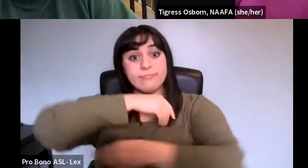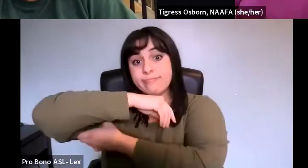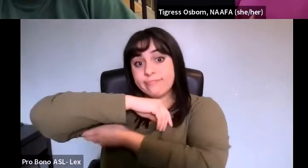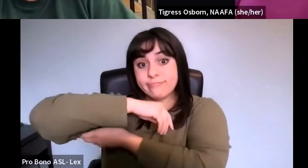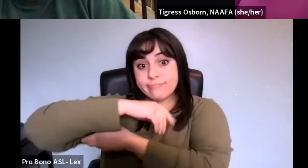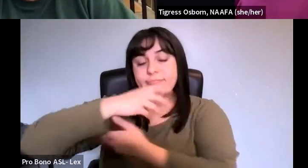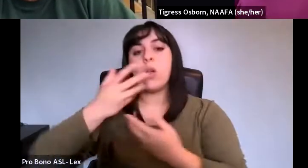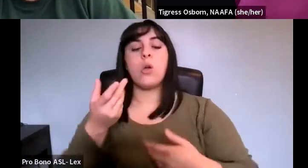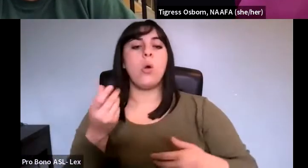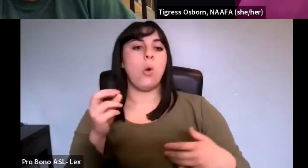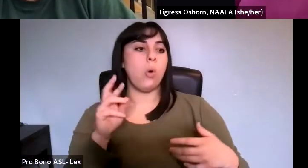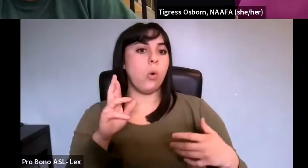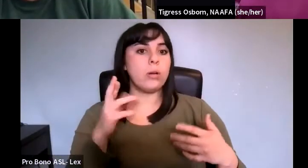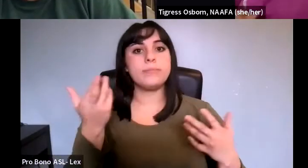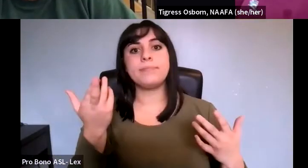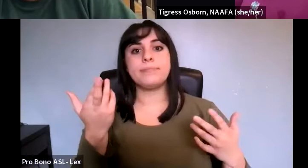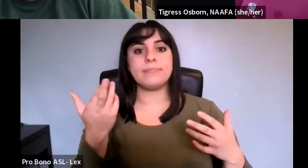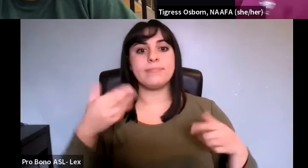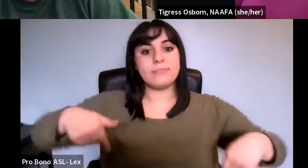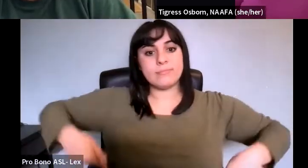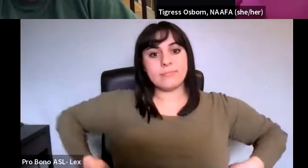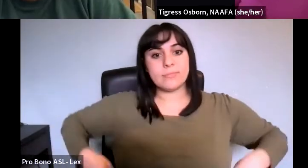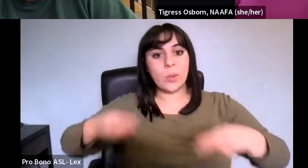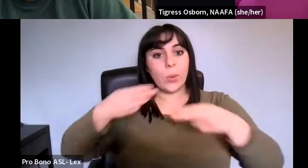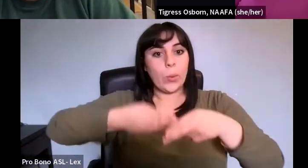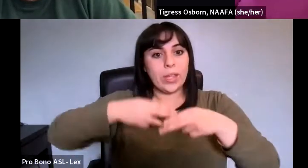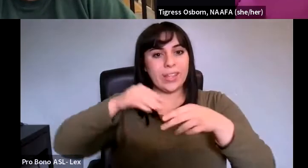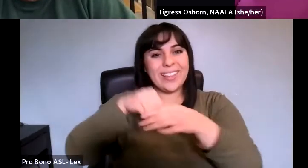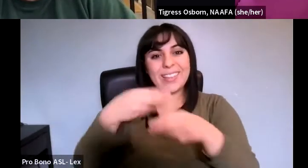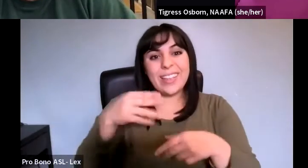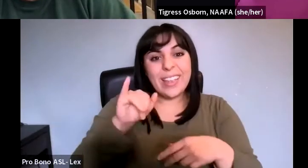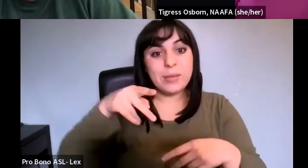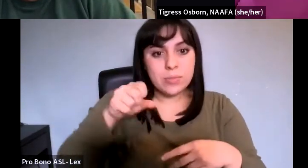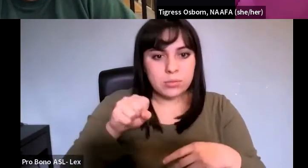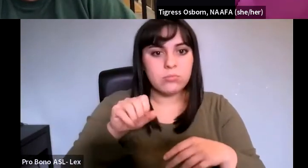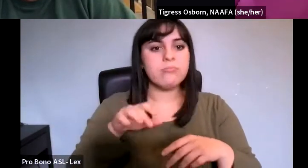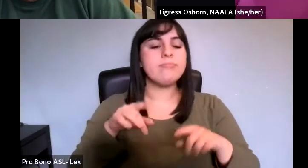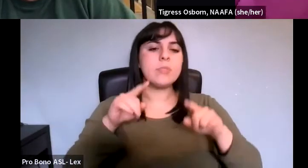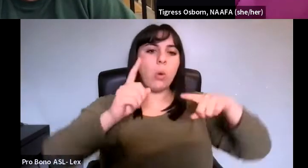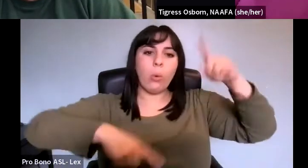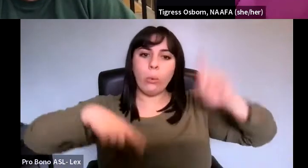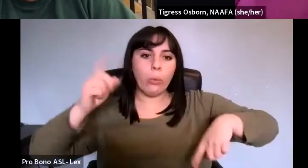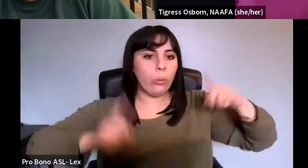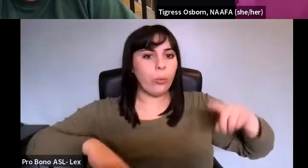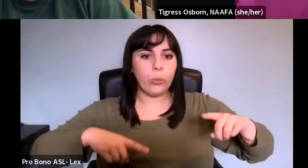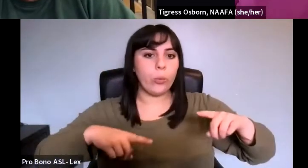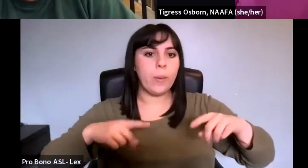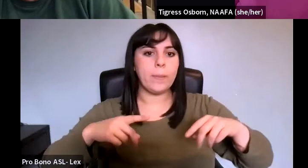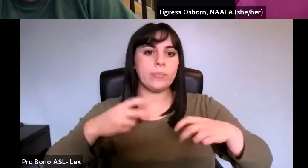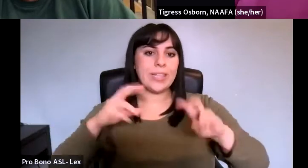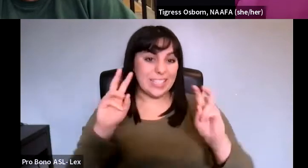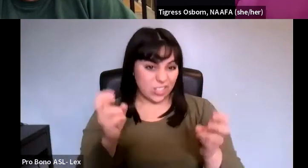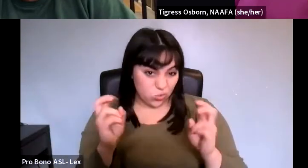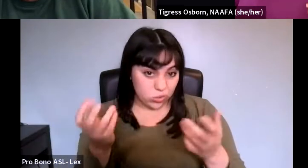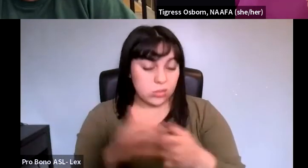different issue. Or if you carry more weight in your hips, you have a different issue. And I think also we just don't, like,